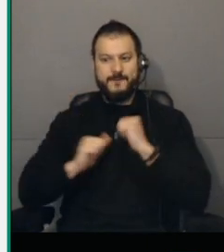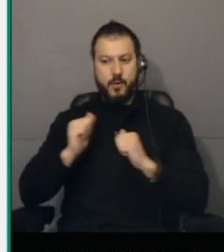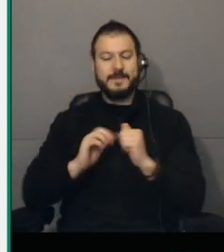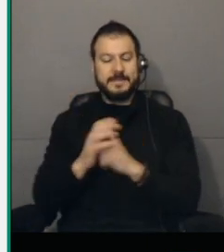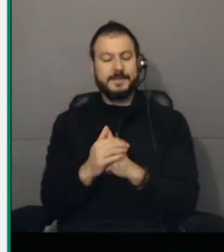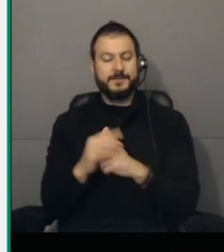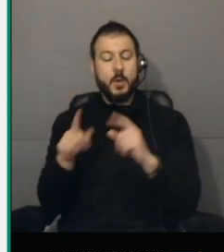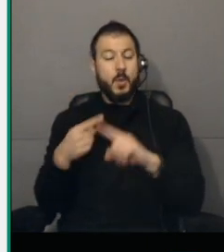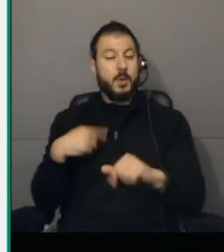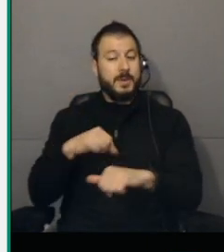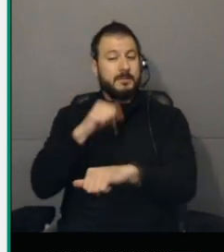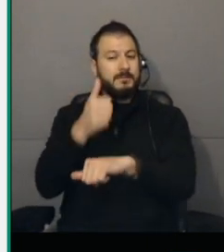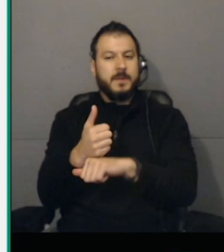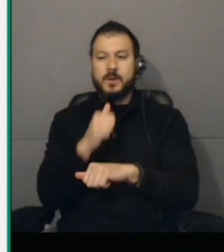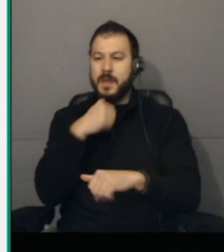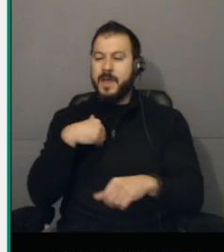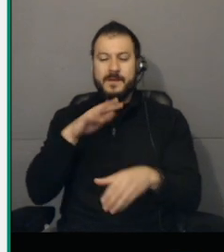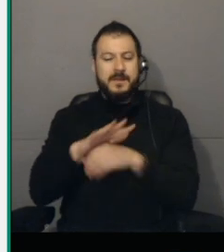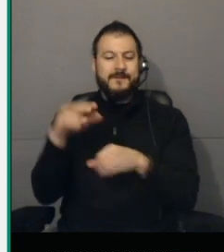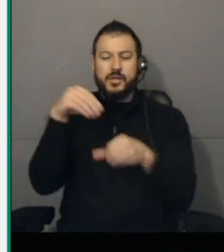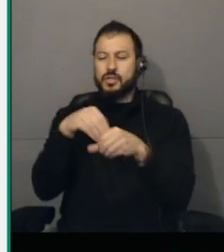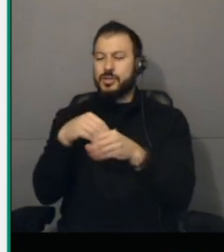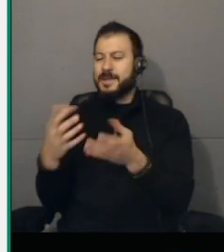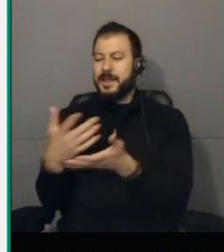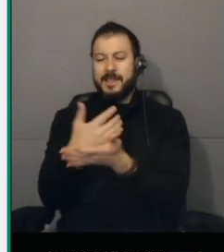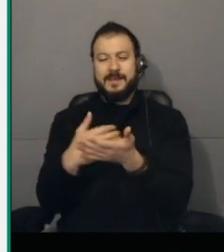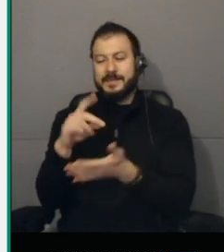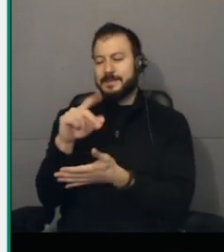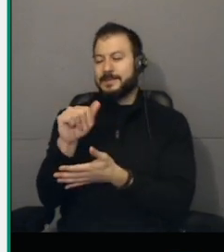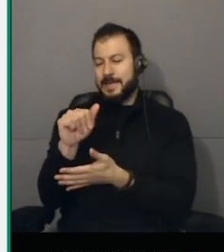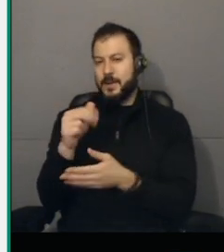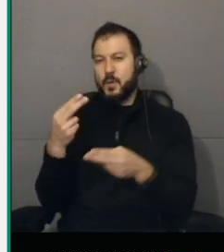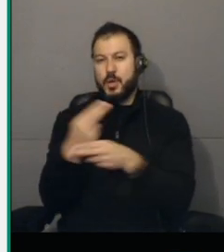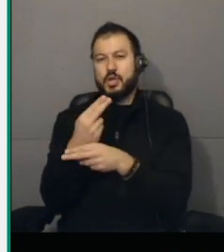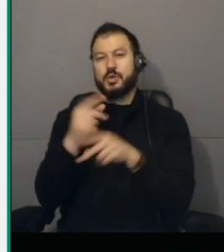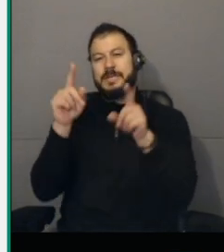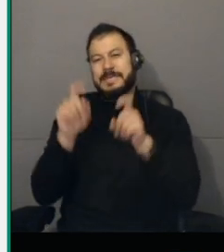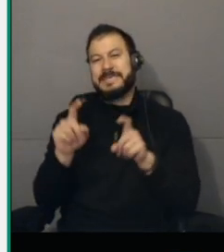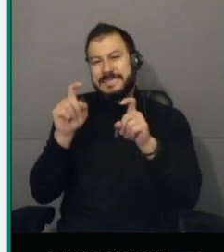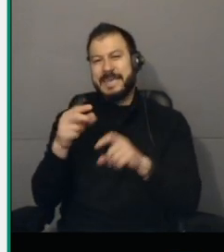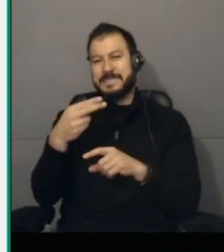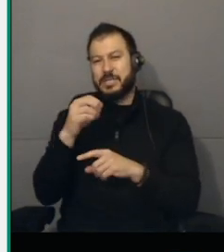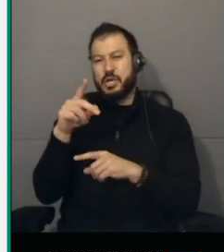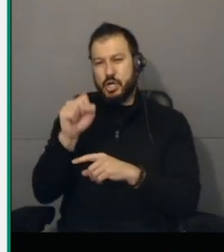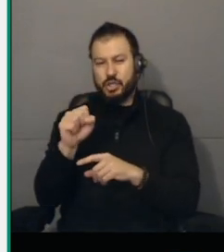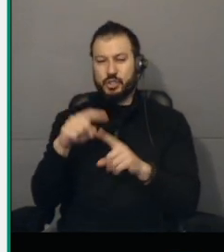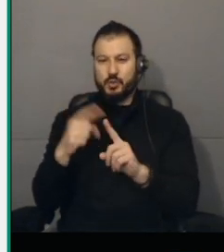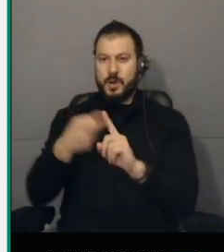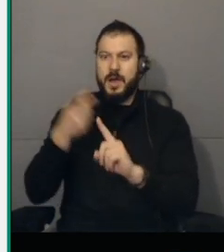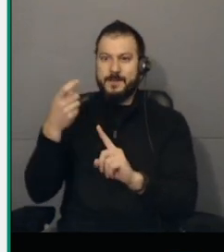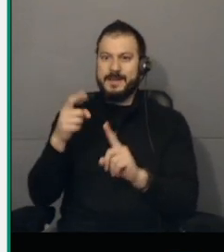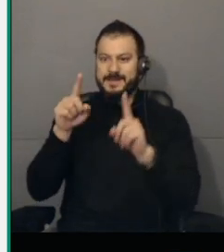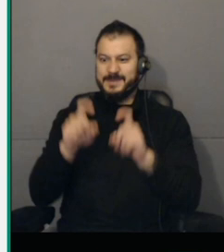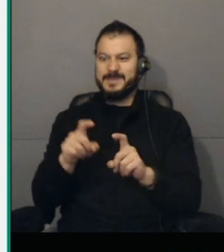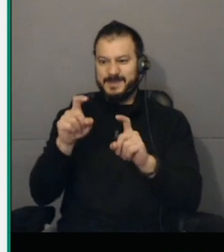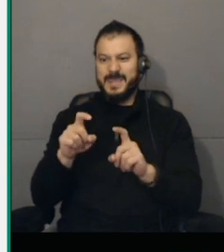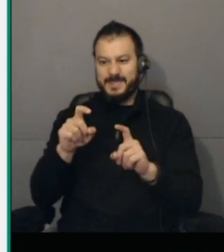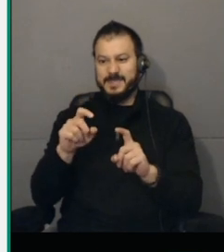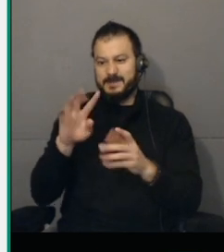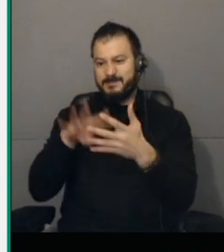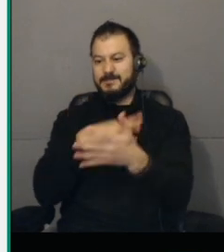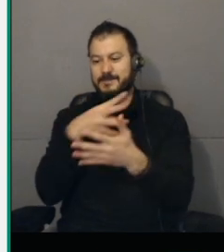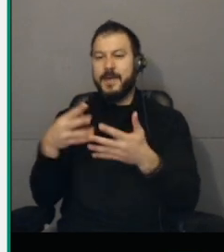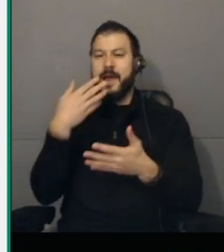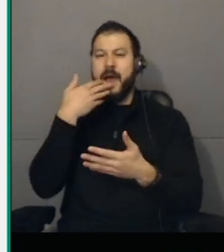test, we didn't have enough internally collected data, so we used test hooks to automate hot laps for the entire content matrix.